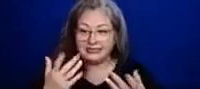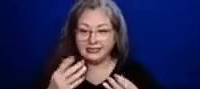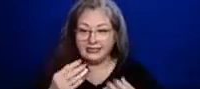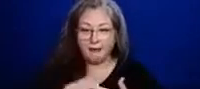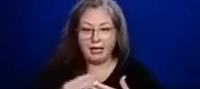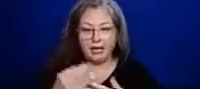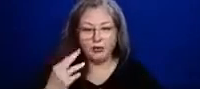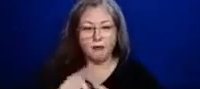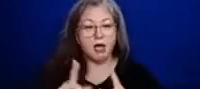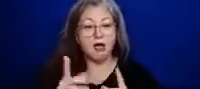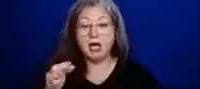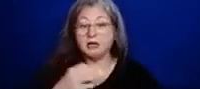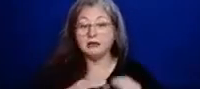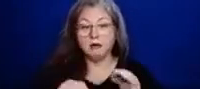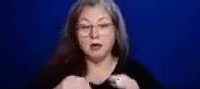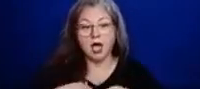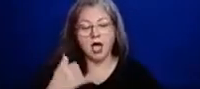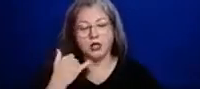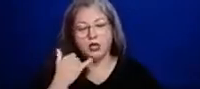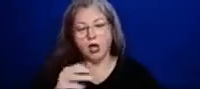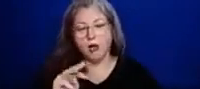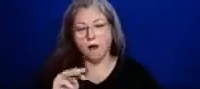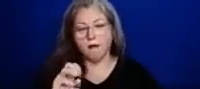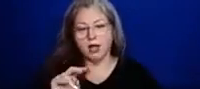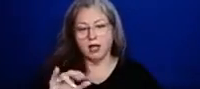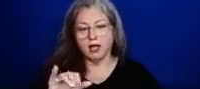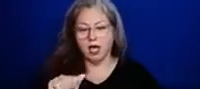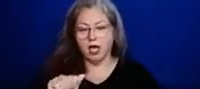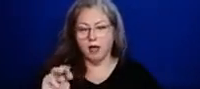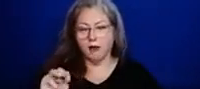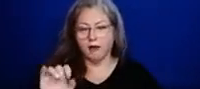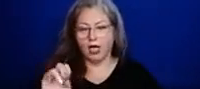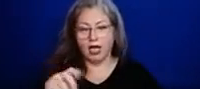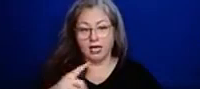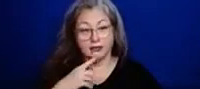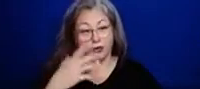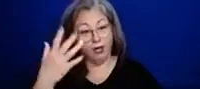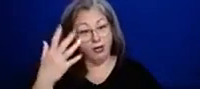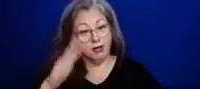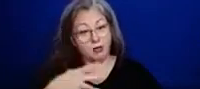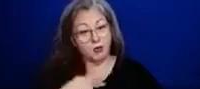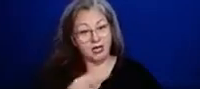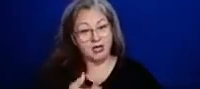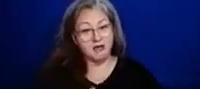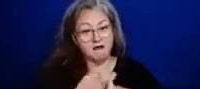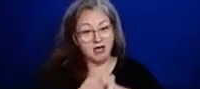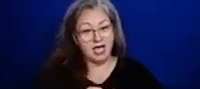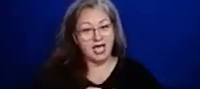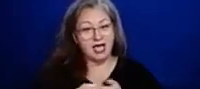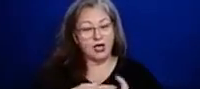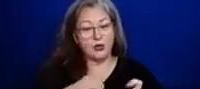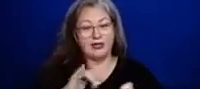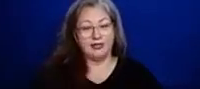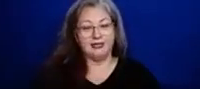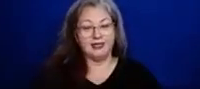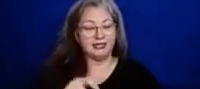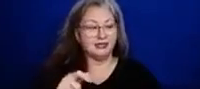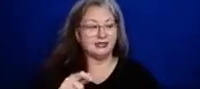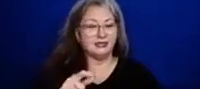But then, for instance, I called Monica Mayer and I said, well, Monica, we've been friends. We did these Compañeras